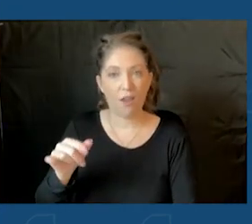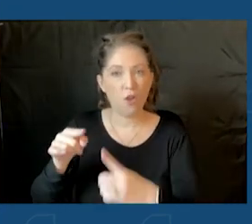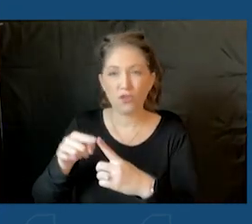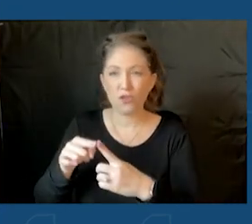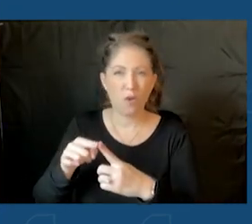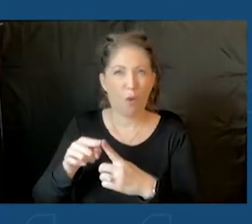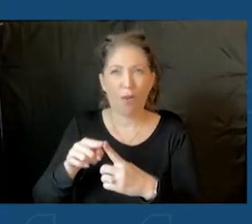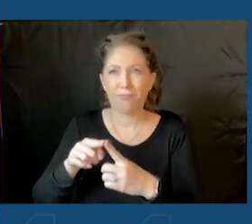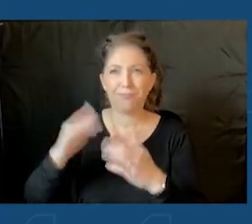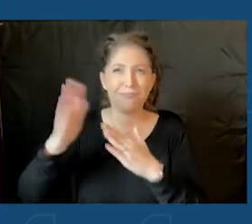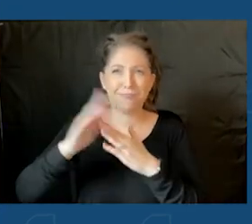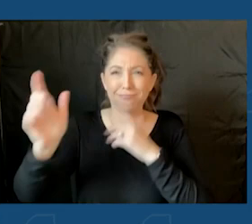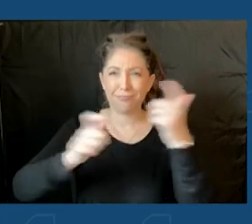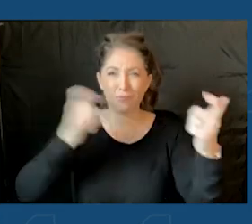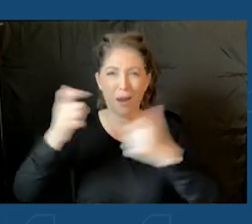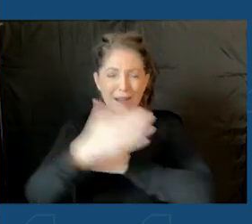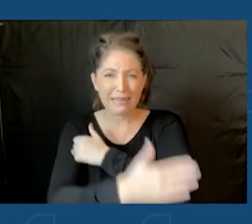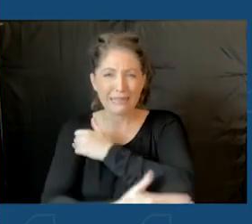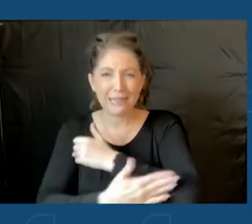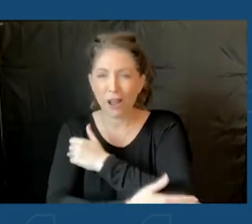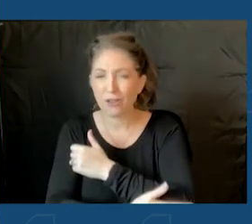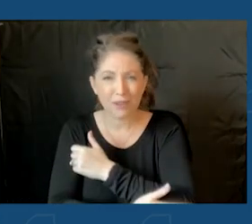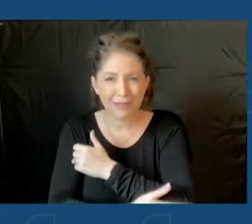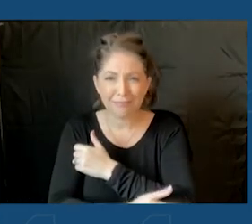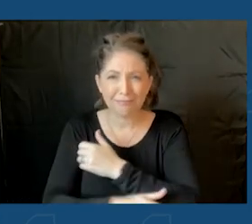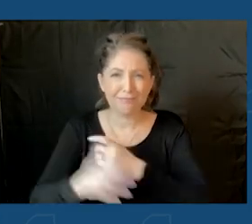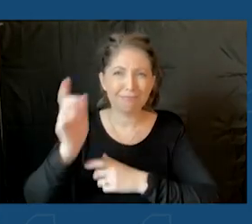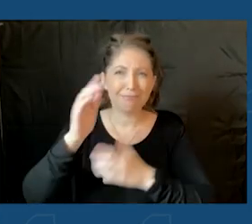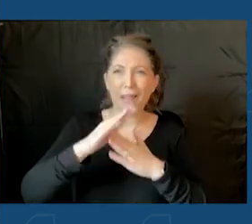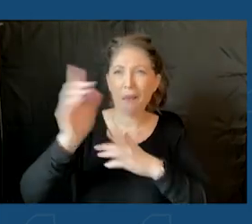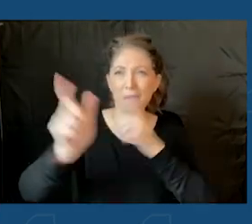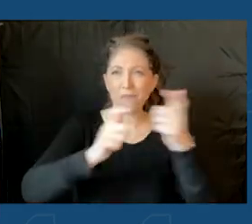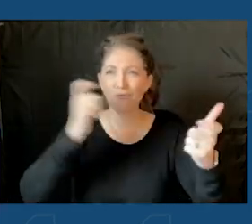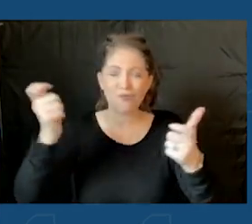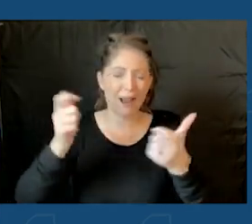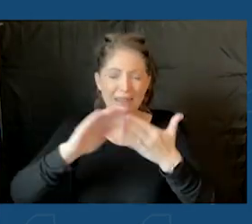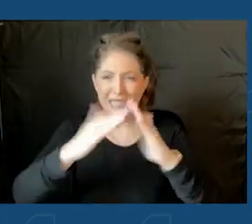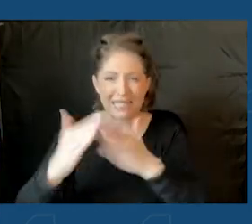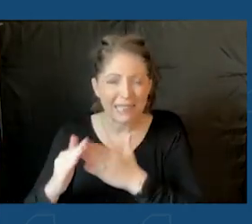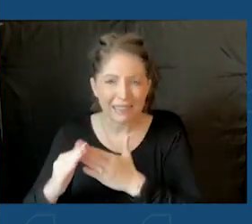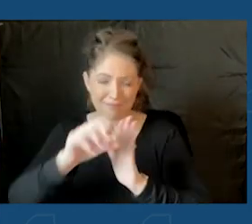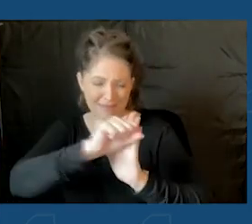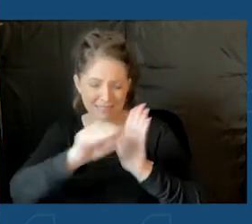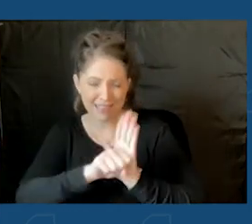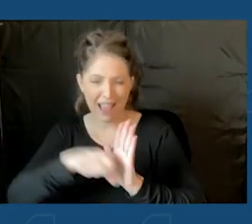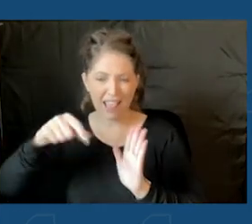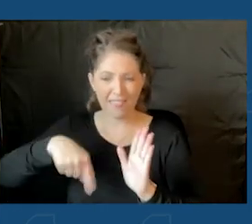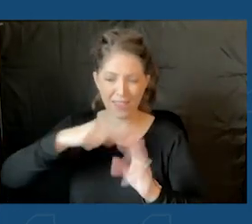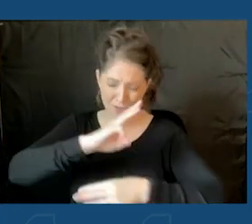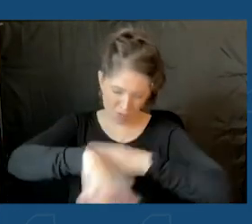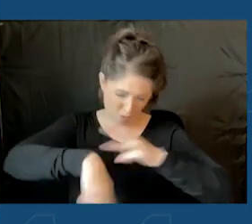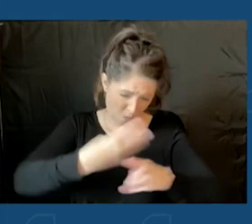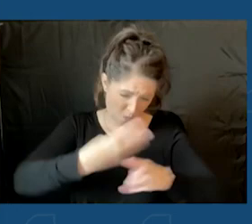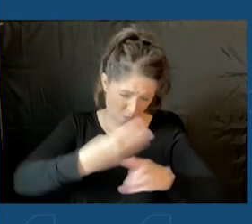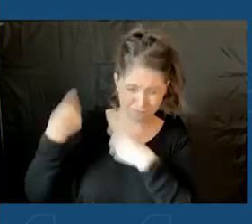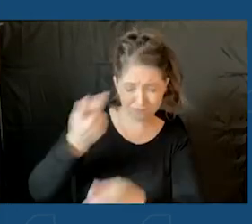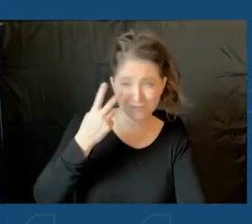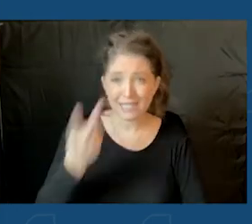country and the greatest city and state that this planet has ever seen.